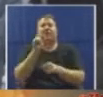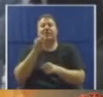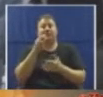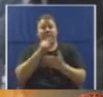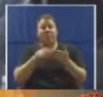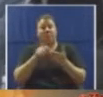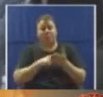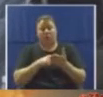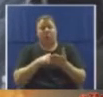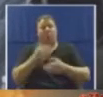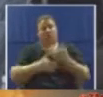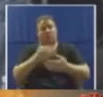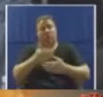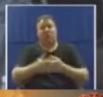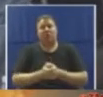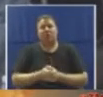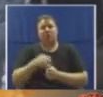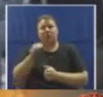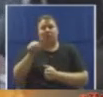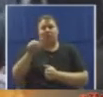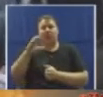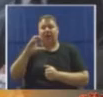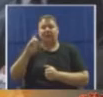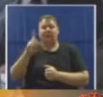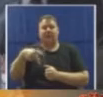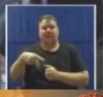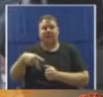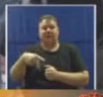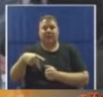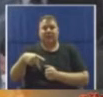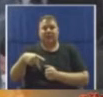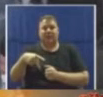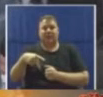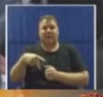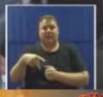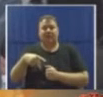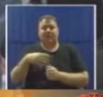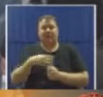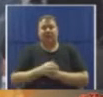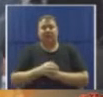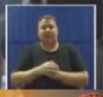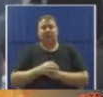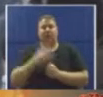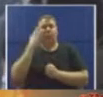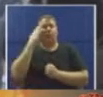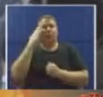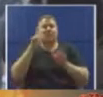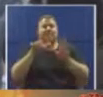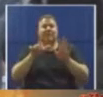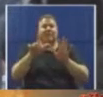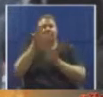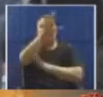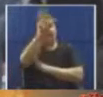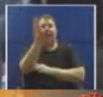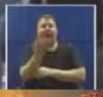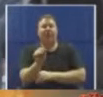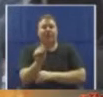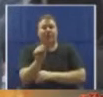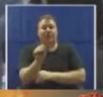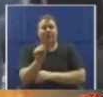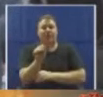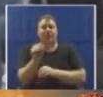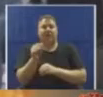preserved. The ACDP is grateful to the 47 African countries led by Botswana that refused to sign the amendments